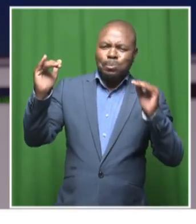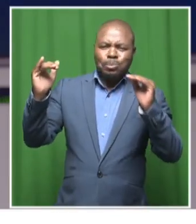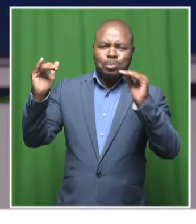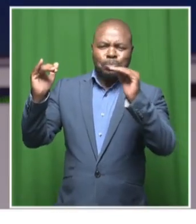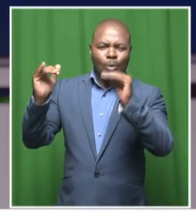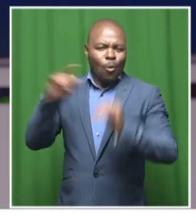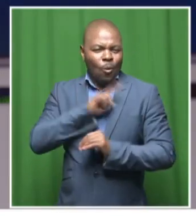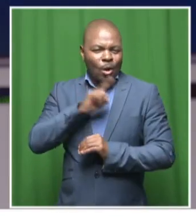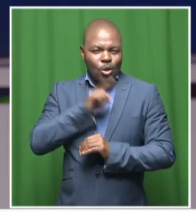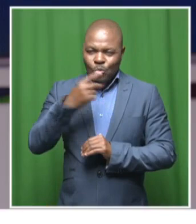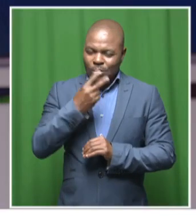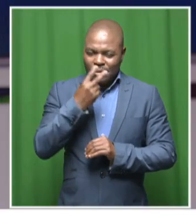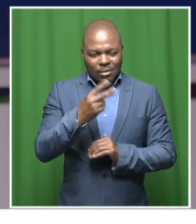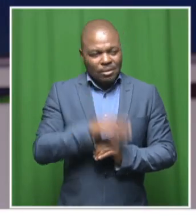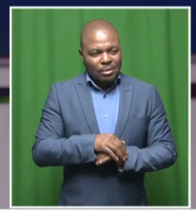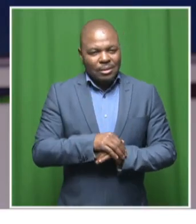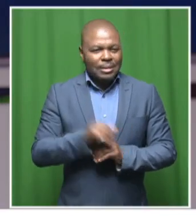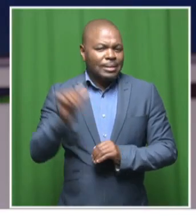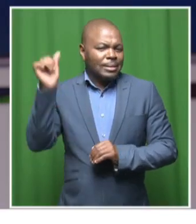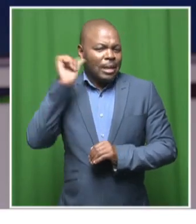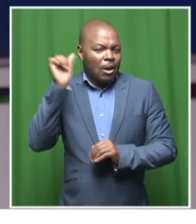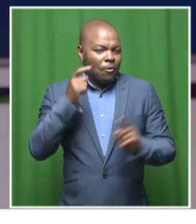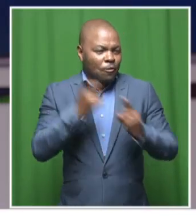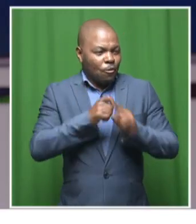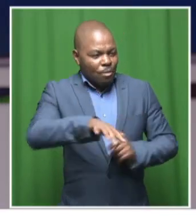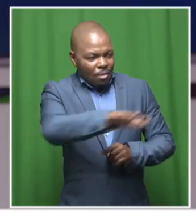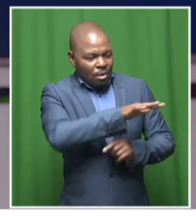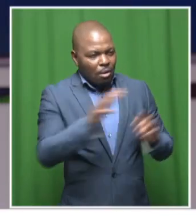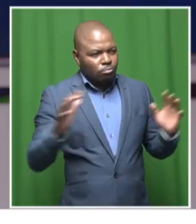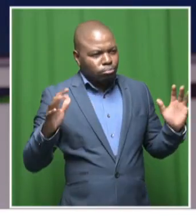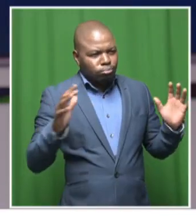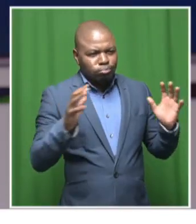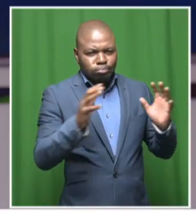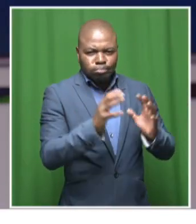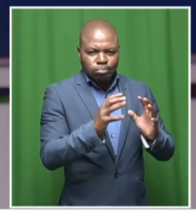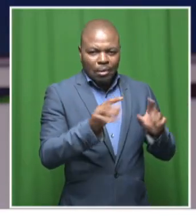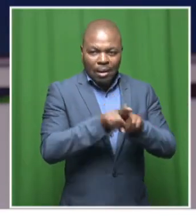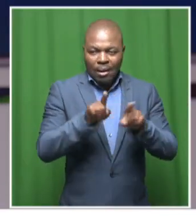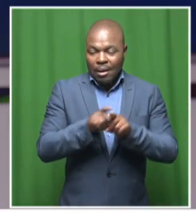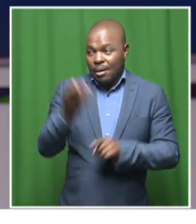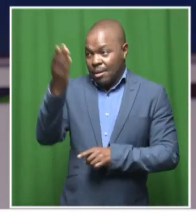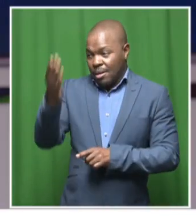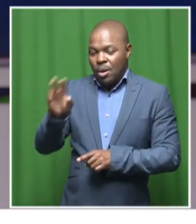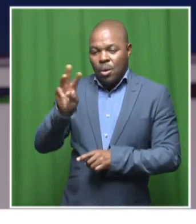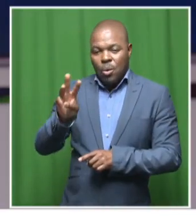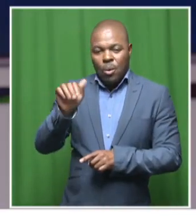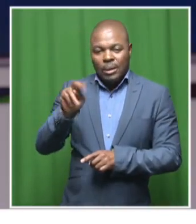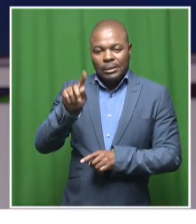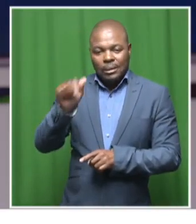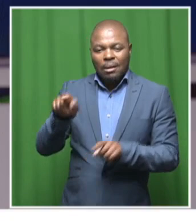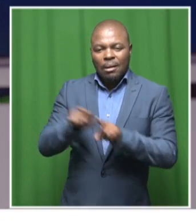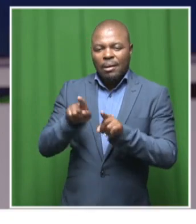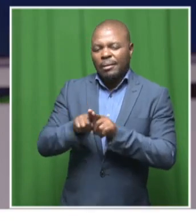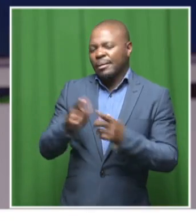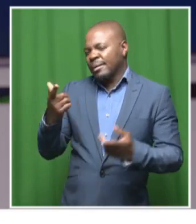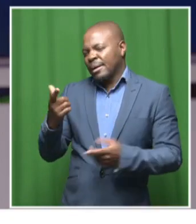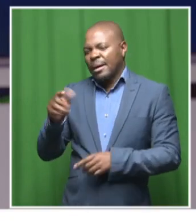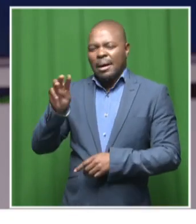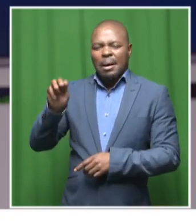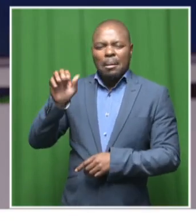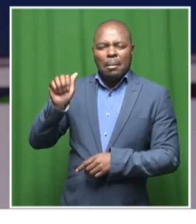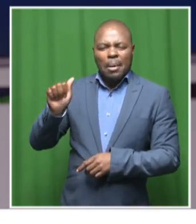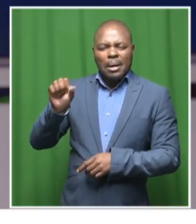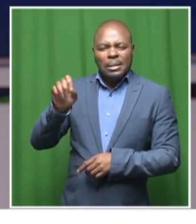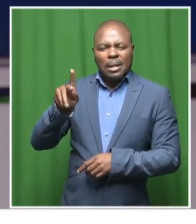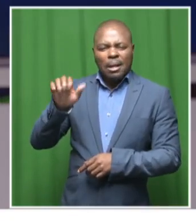see, because all sounds that come together, as Wanita was saying, the great late Hugh Masekela performed there. I